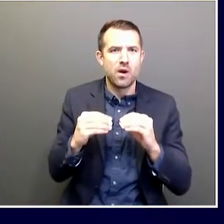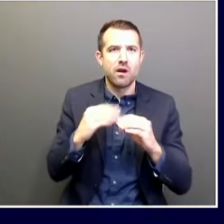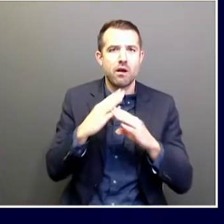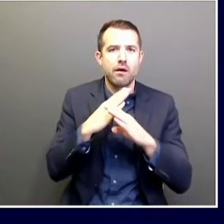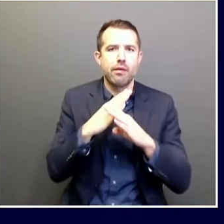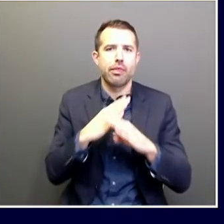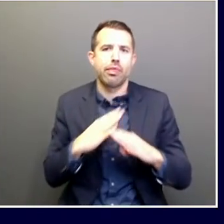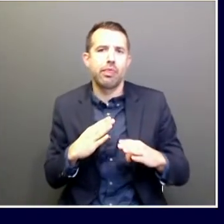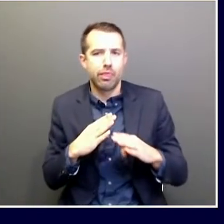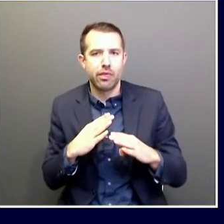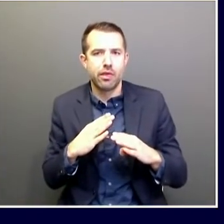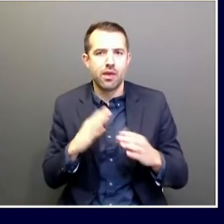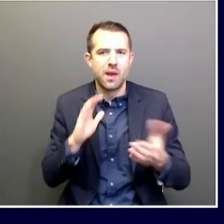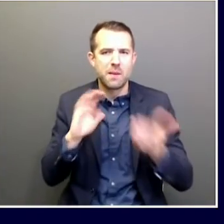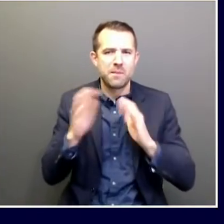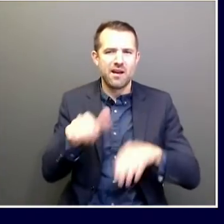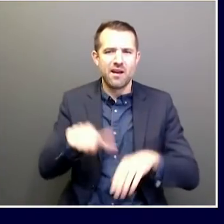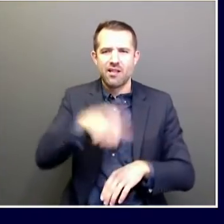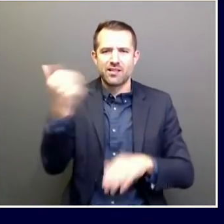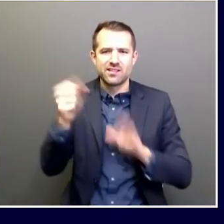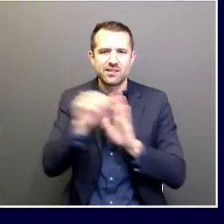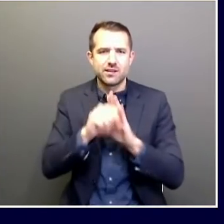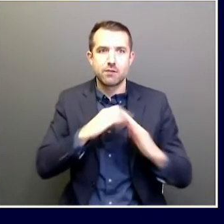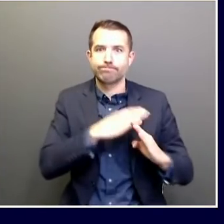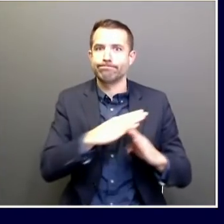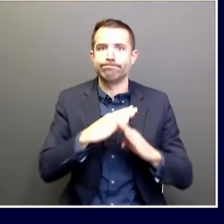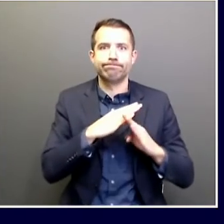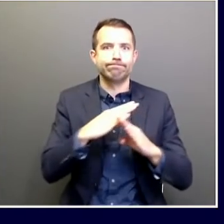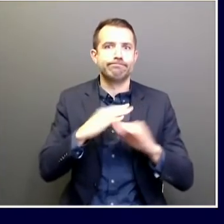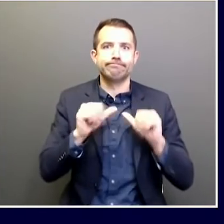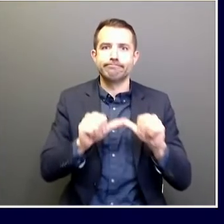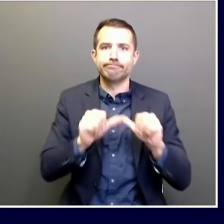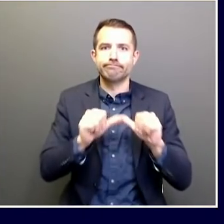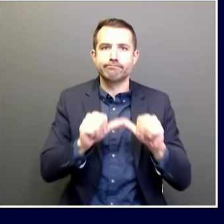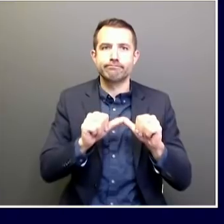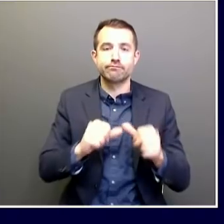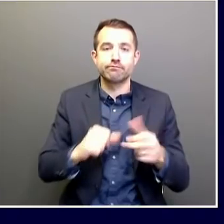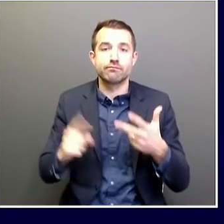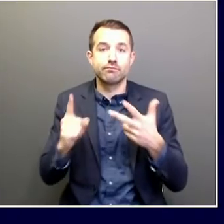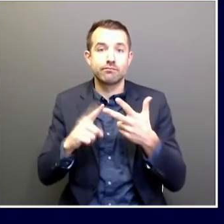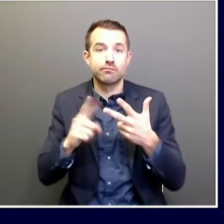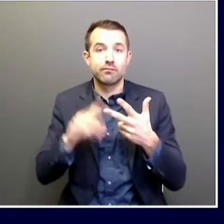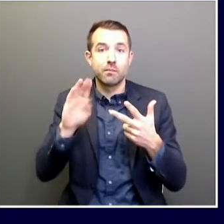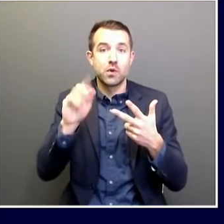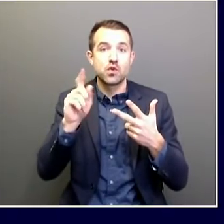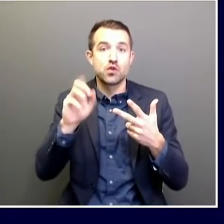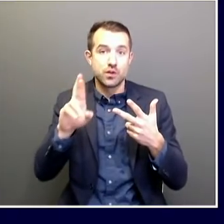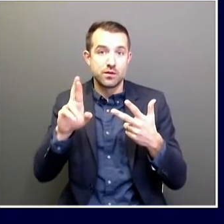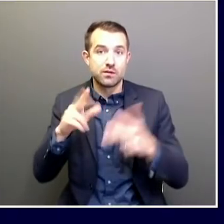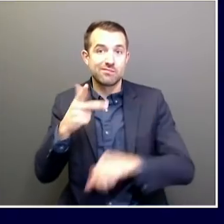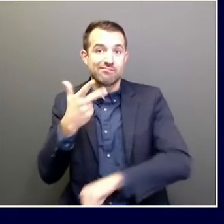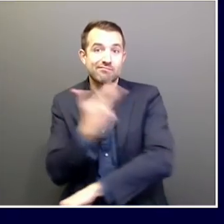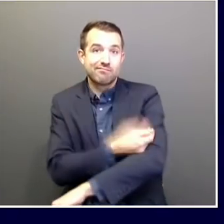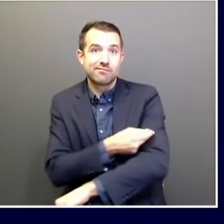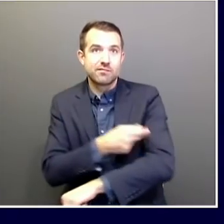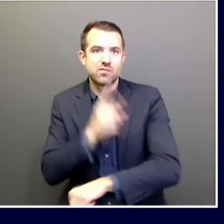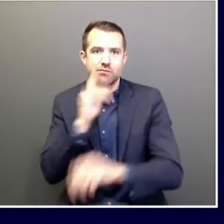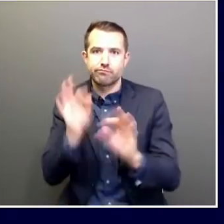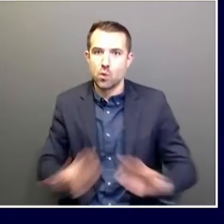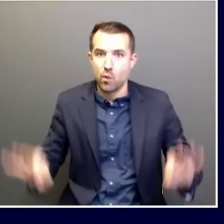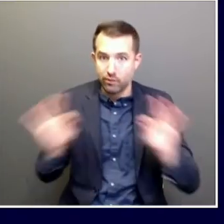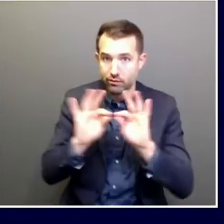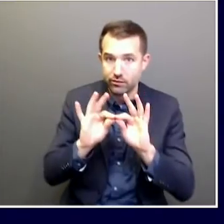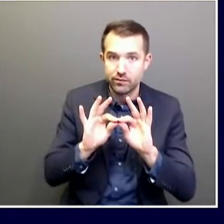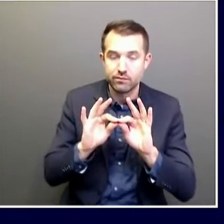where boosters come in. The booster shot can help provide an extra immune system boost to folks who are at